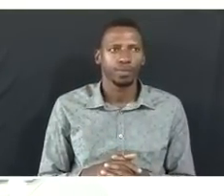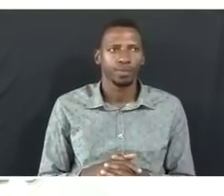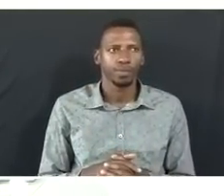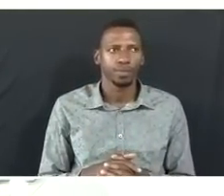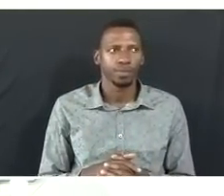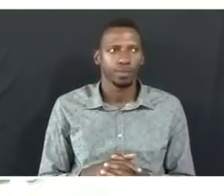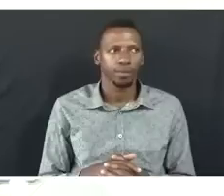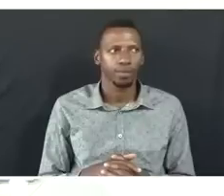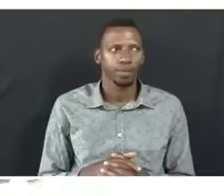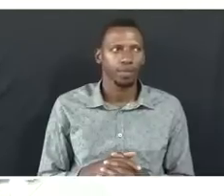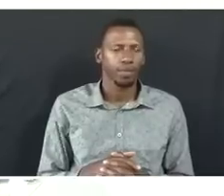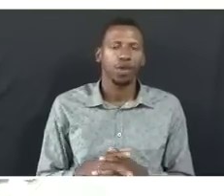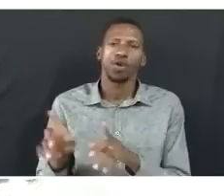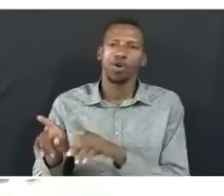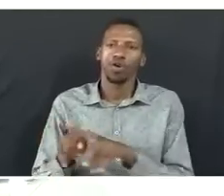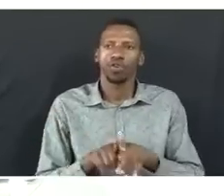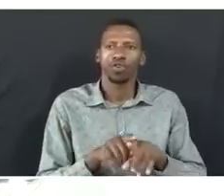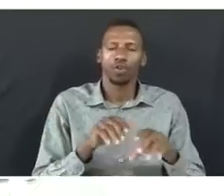Ekegusi.